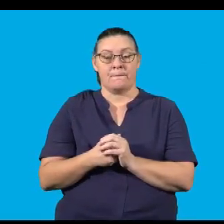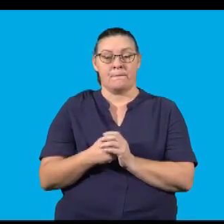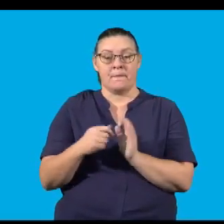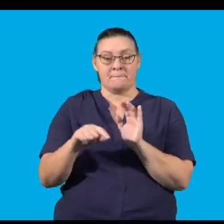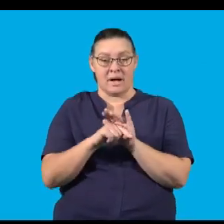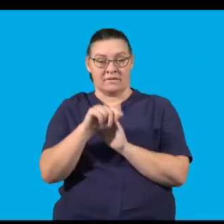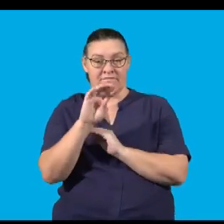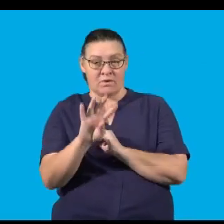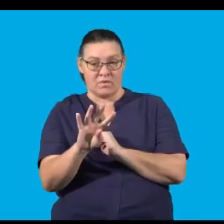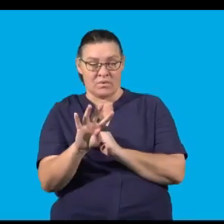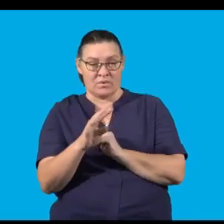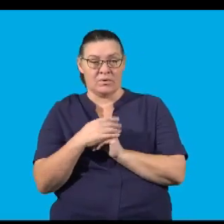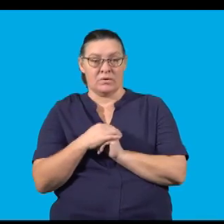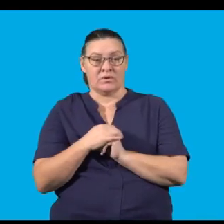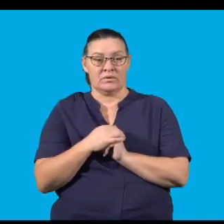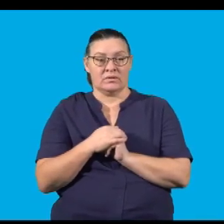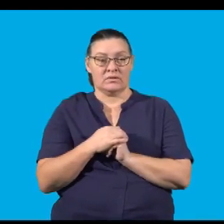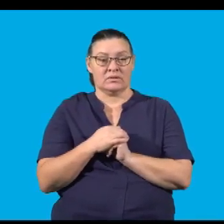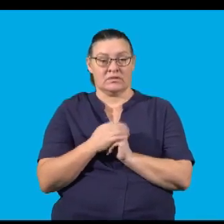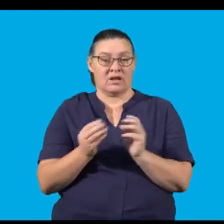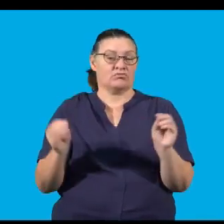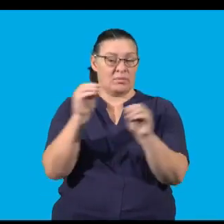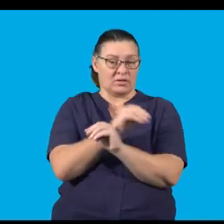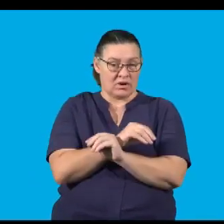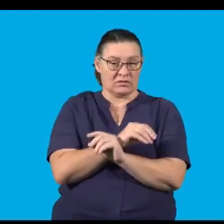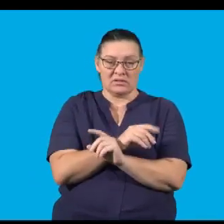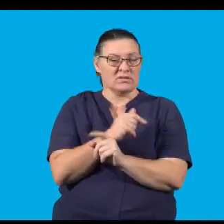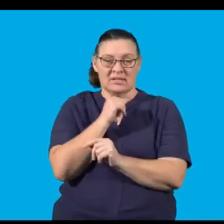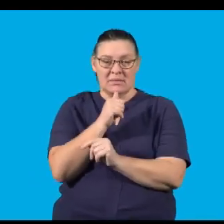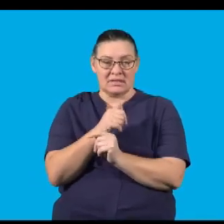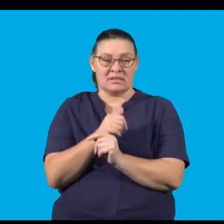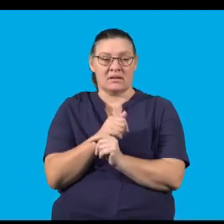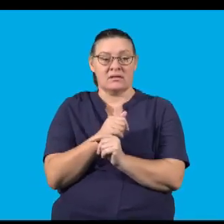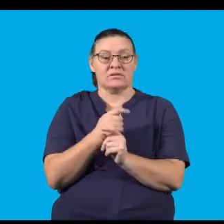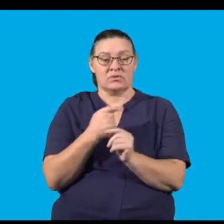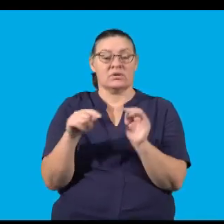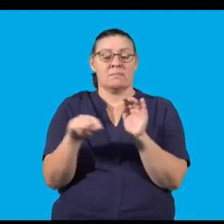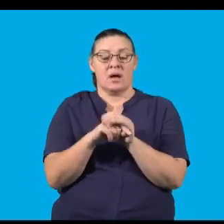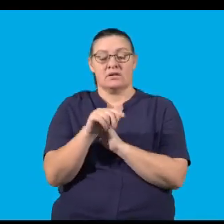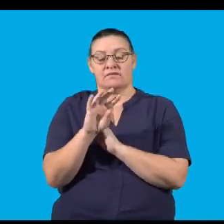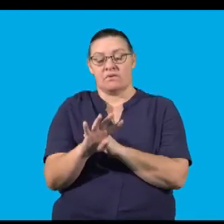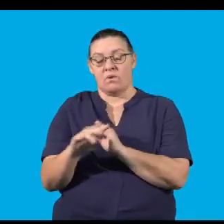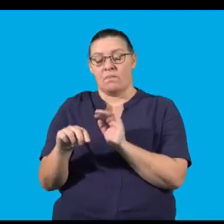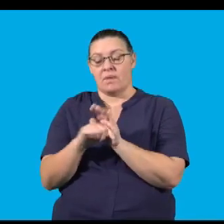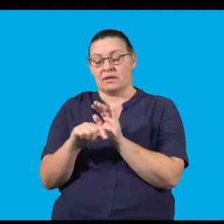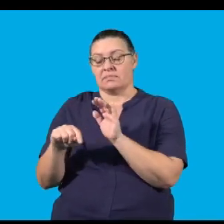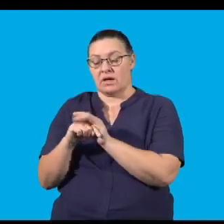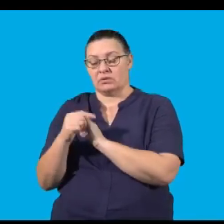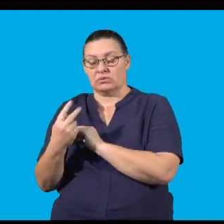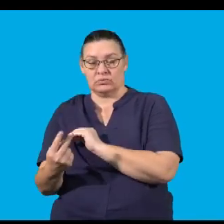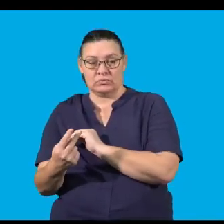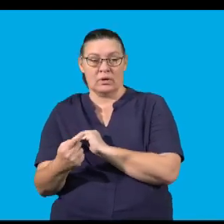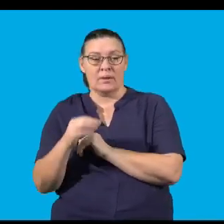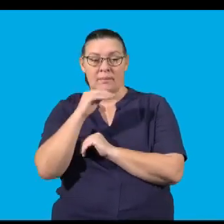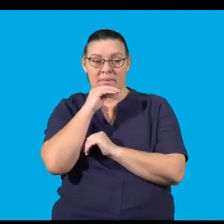minus 4. I've just swapped the x and the y's around, but it's fine in this case. So it's going to be minus 4 minus 2, so